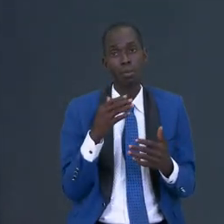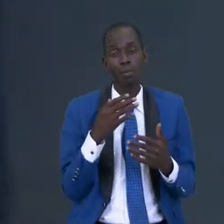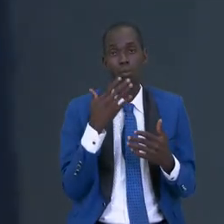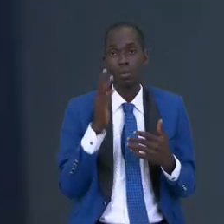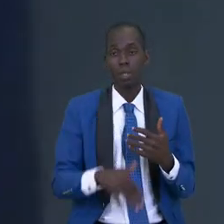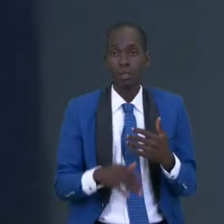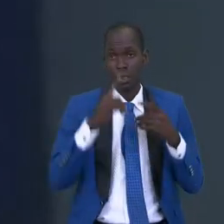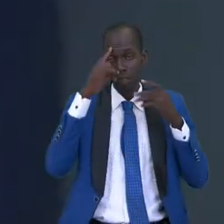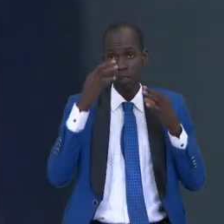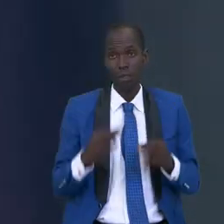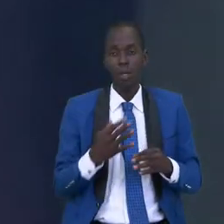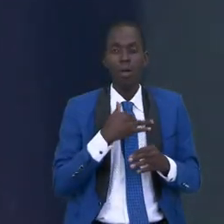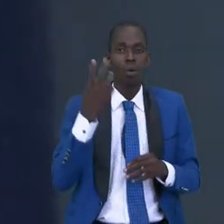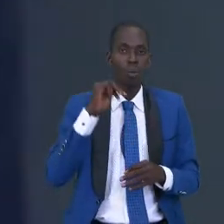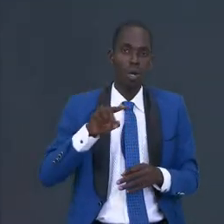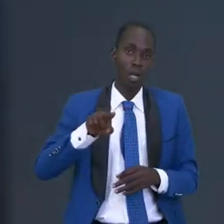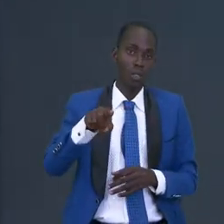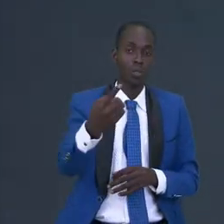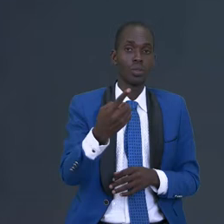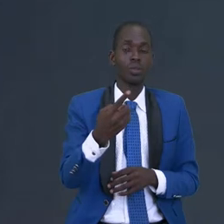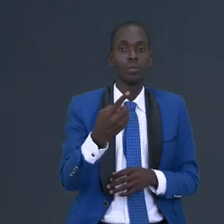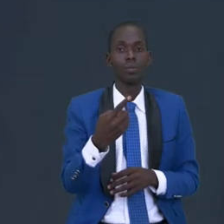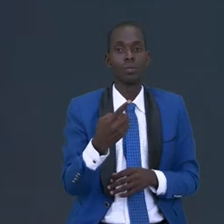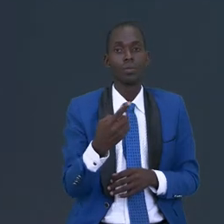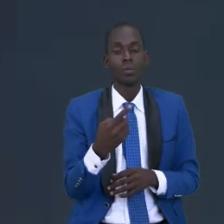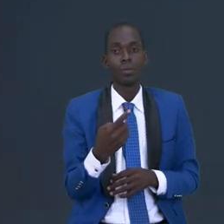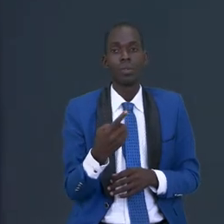falsely and charged. That's